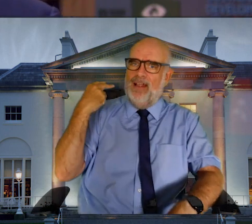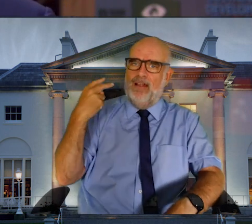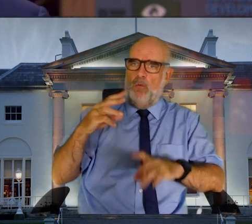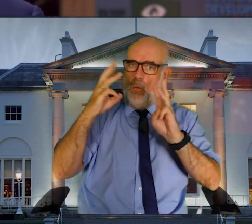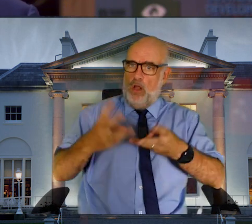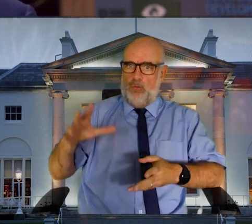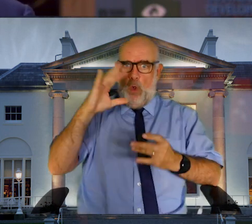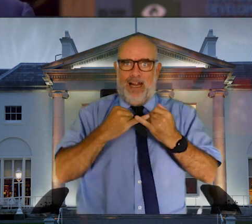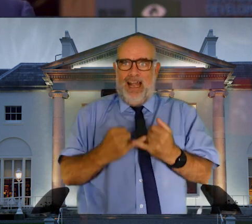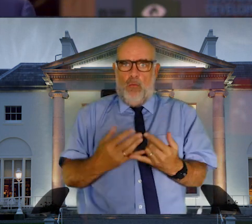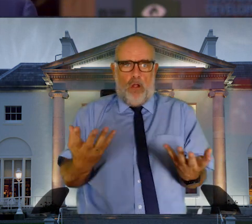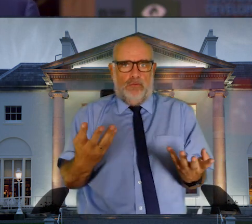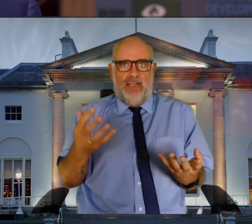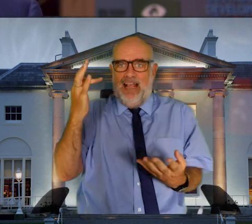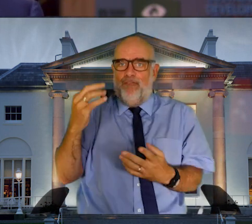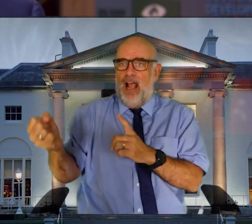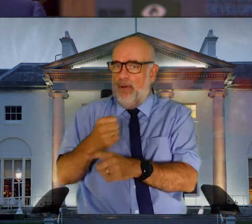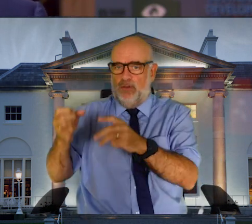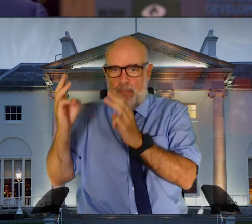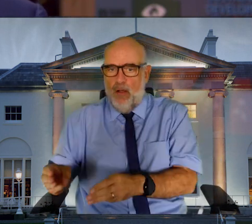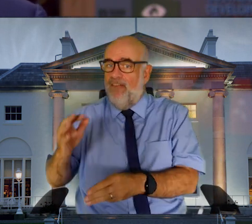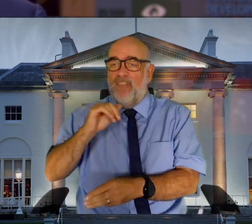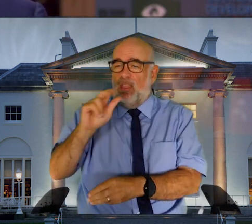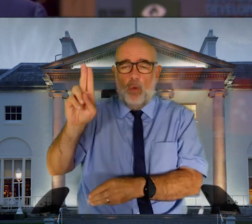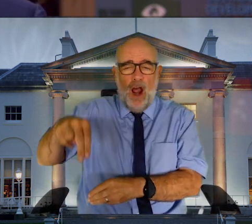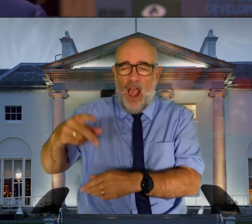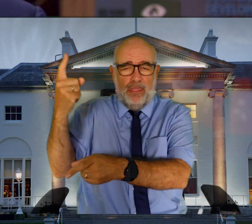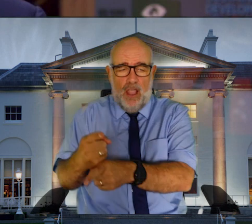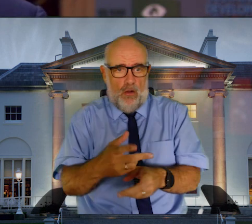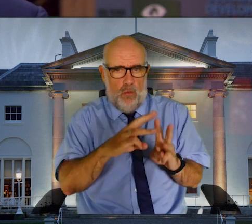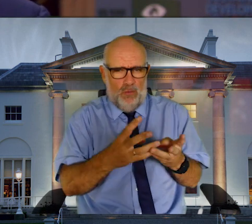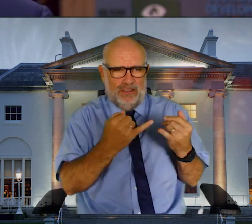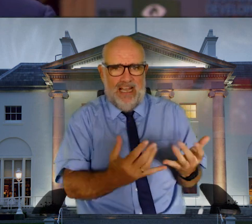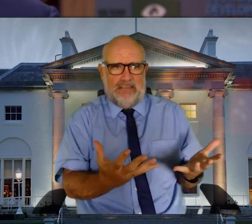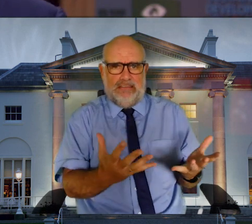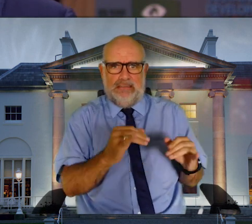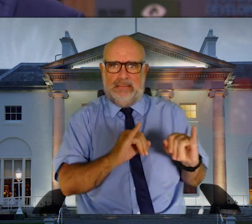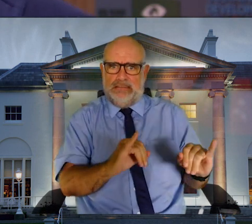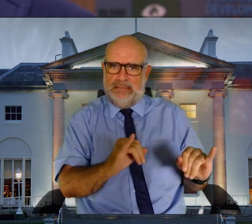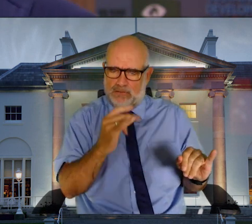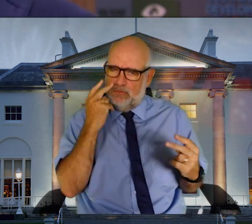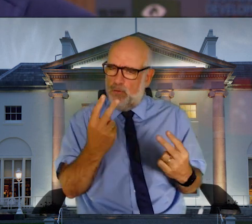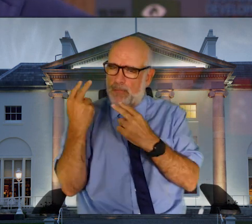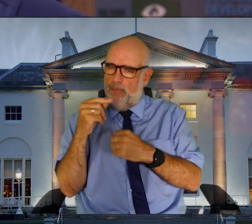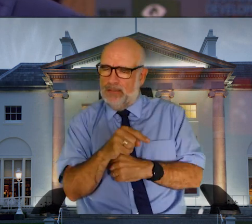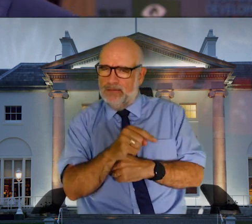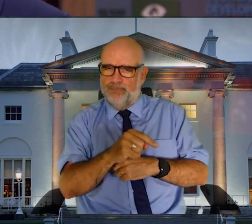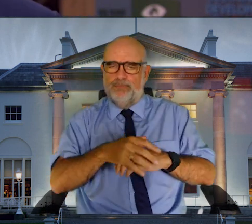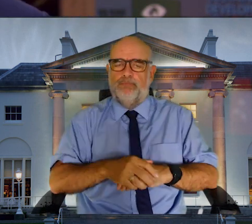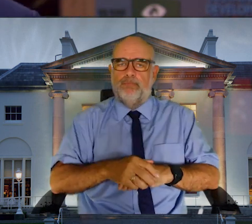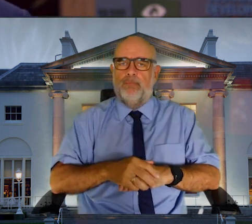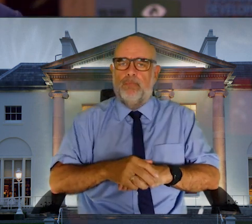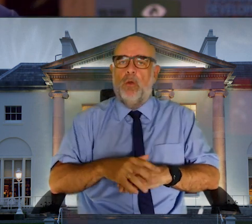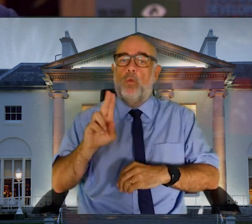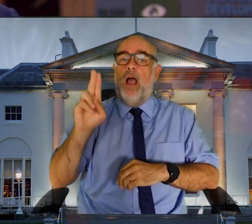United Nations remains the only body through which all nations can work cooperatively to end conflict, eliminate